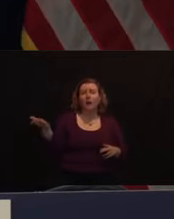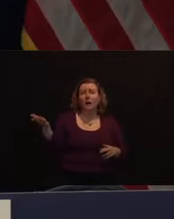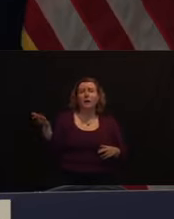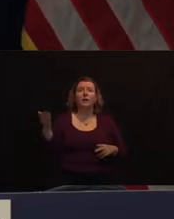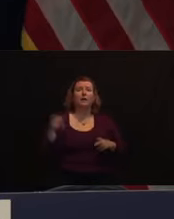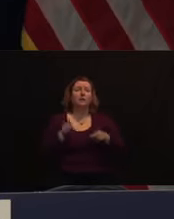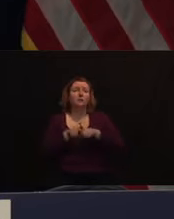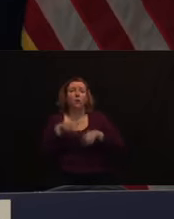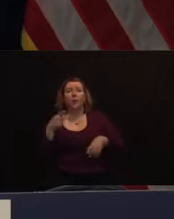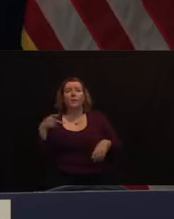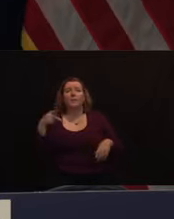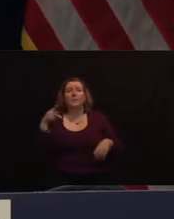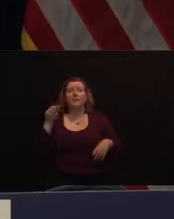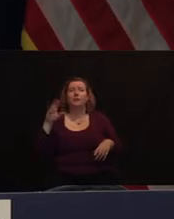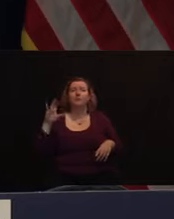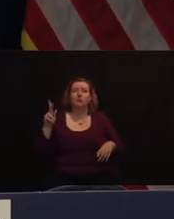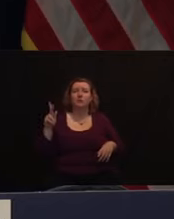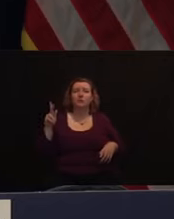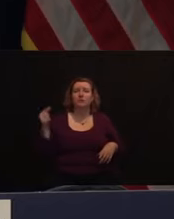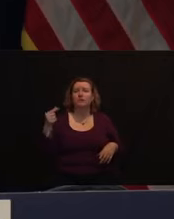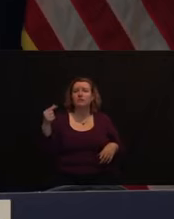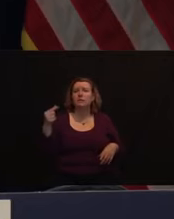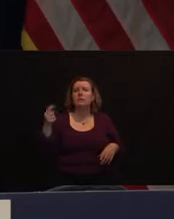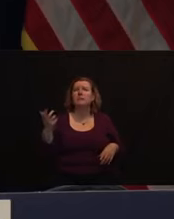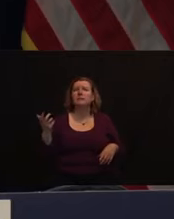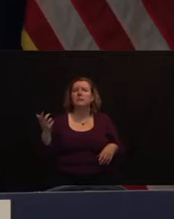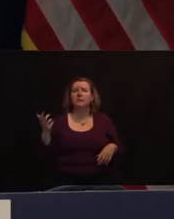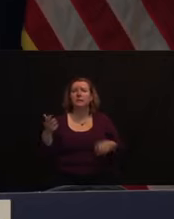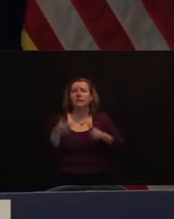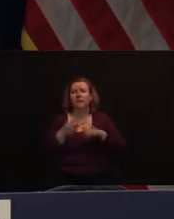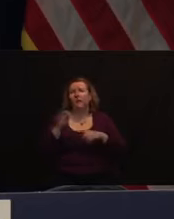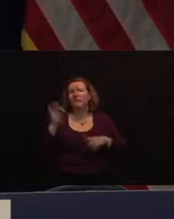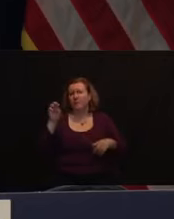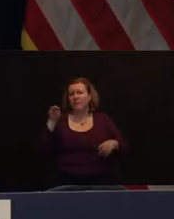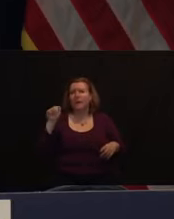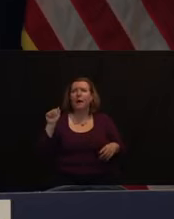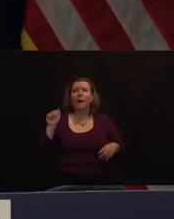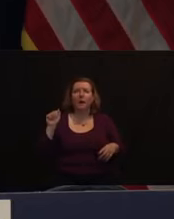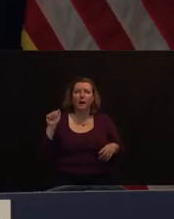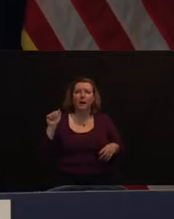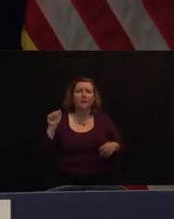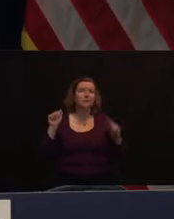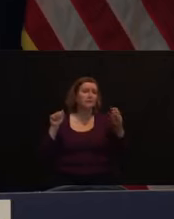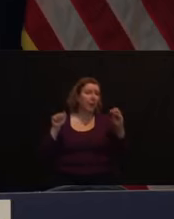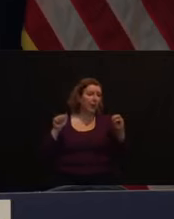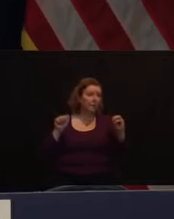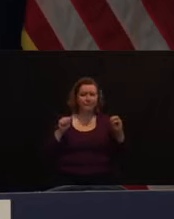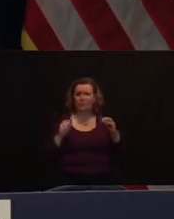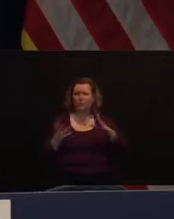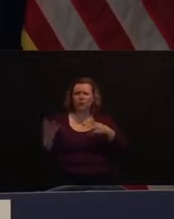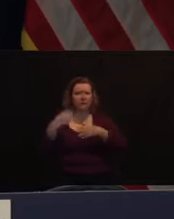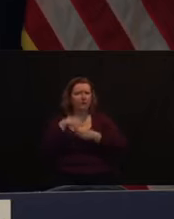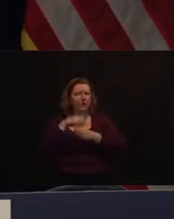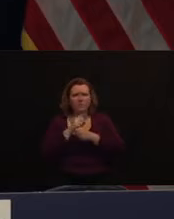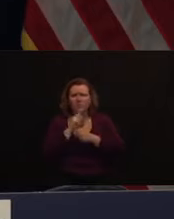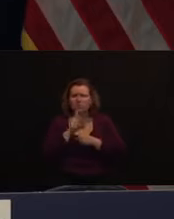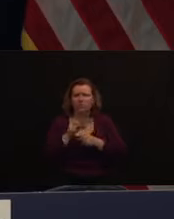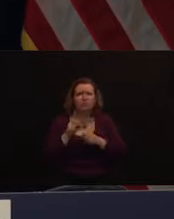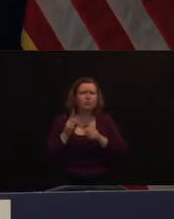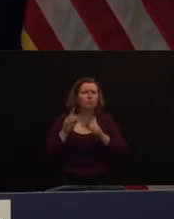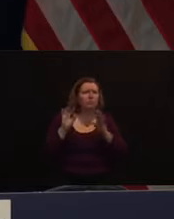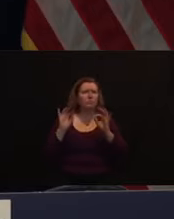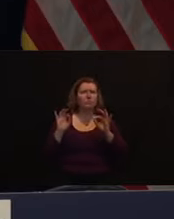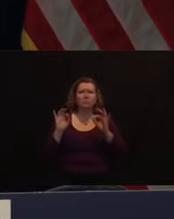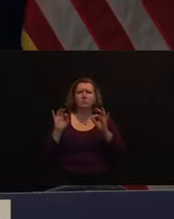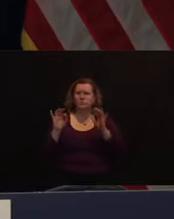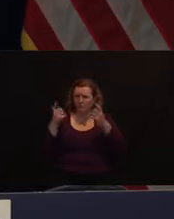But to meet Tom in person, and I know how involved he was in making sure that that idea on paper a few weeks